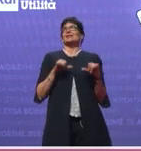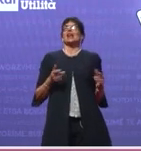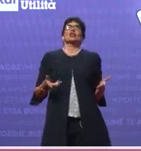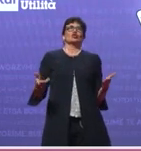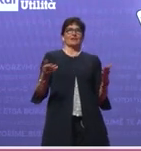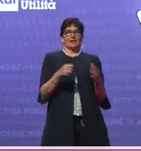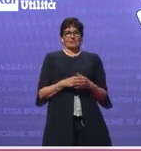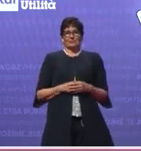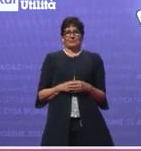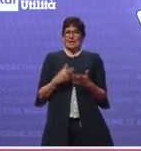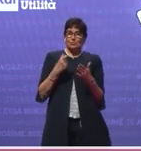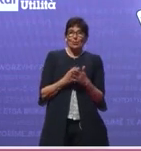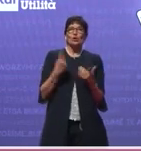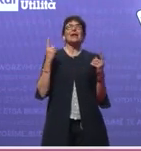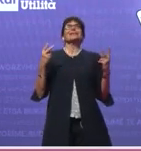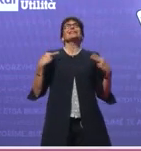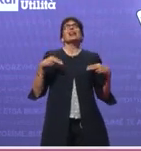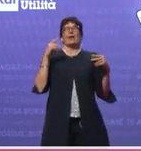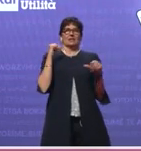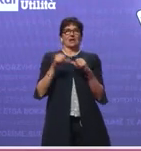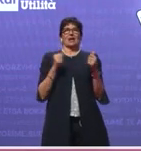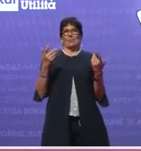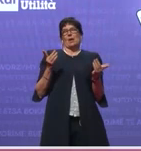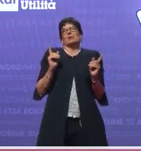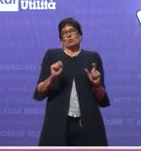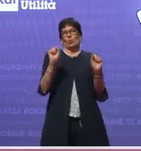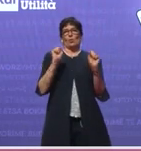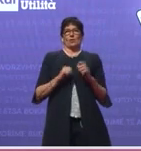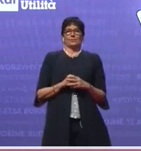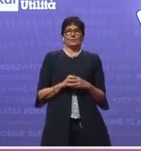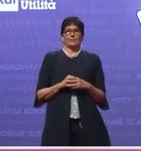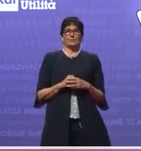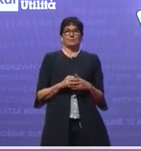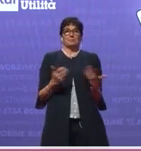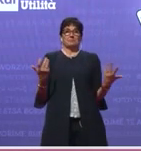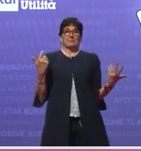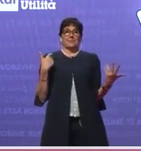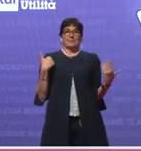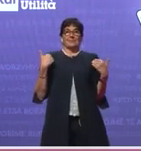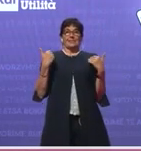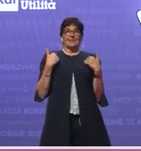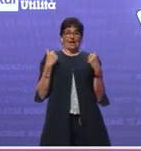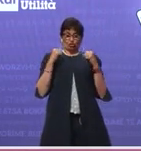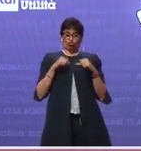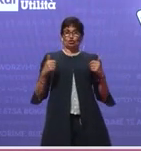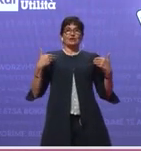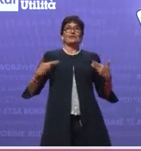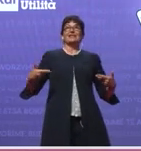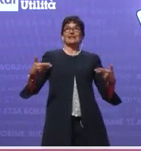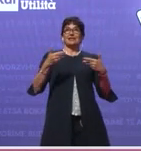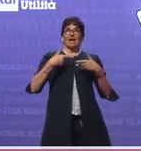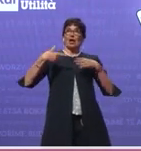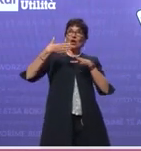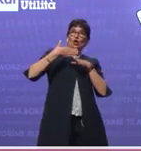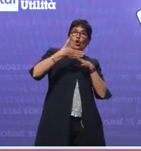We will be sharing the planet, sharing our civilization with a new kind of